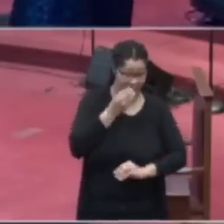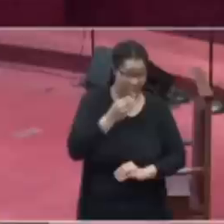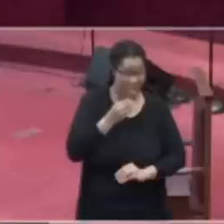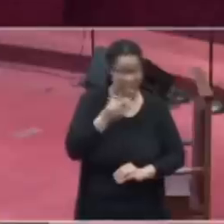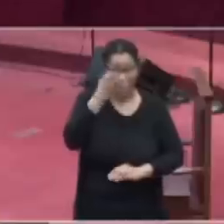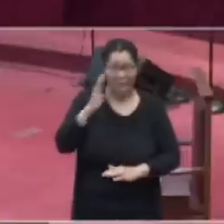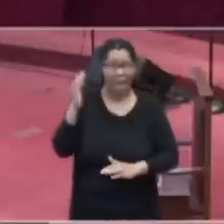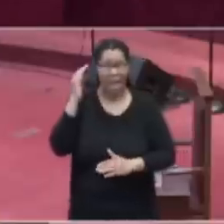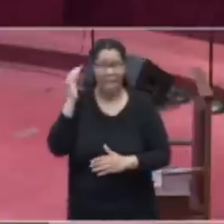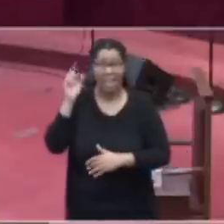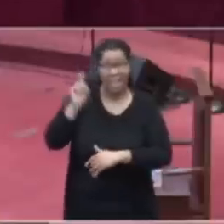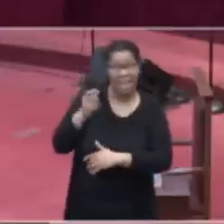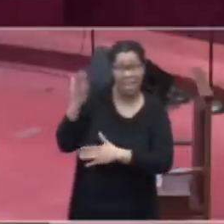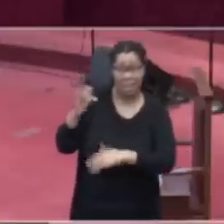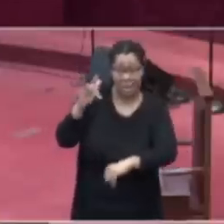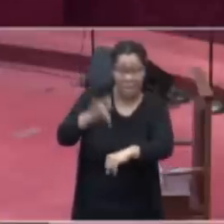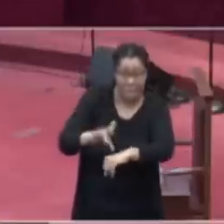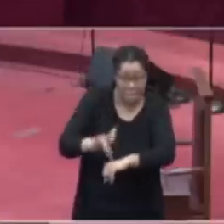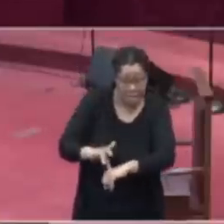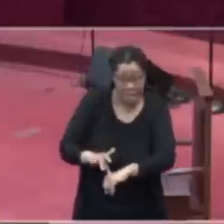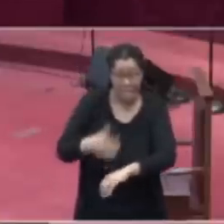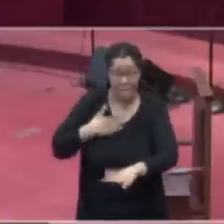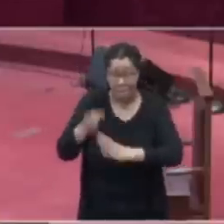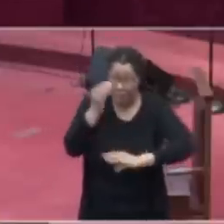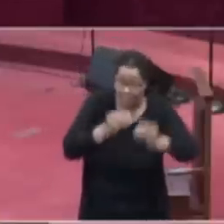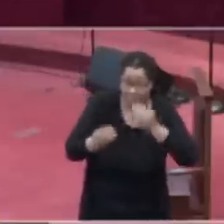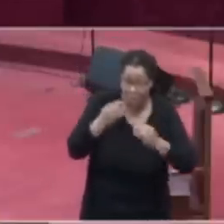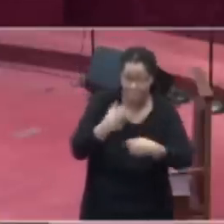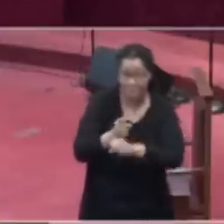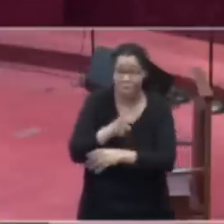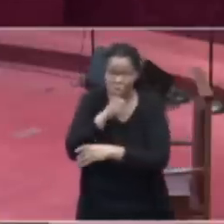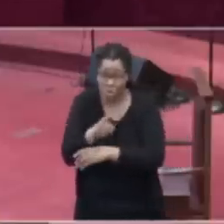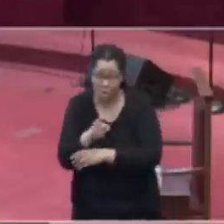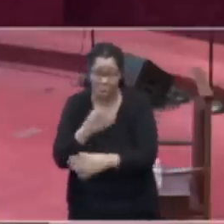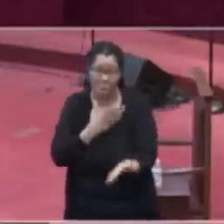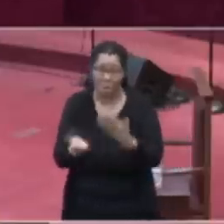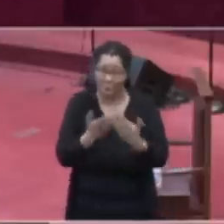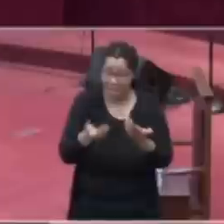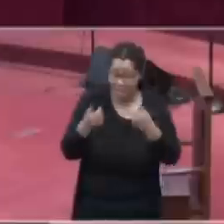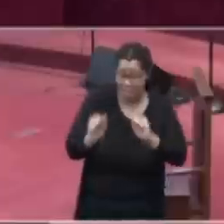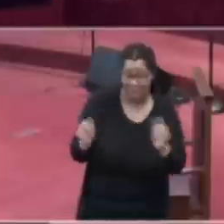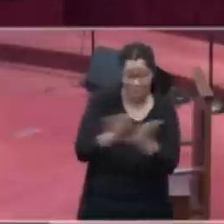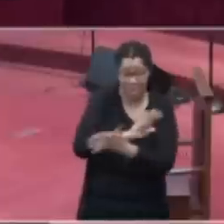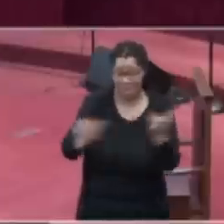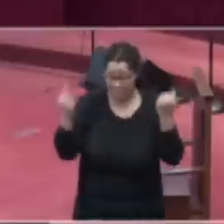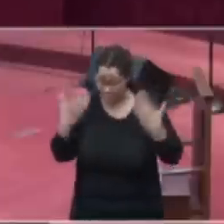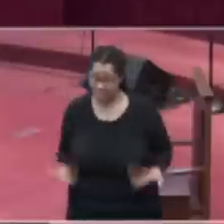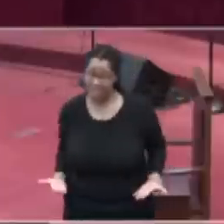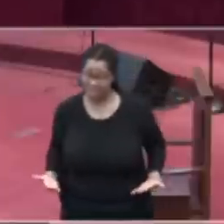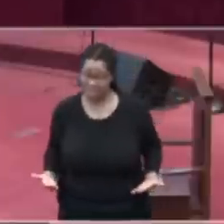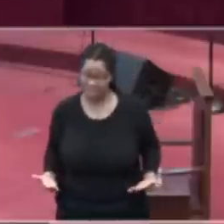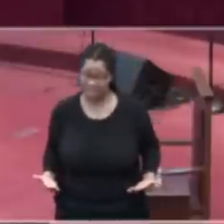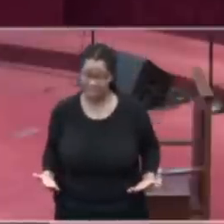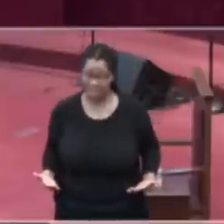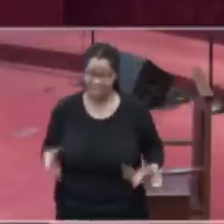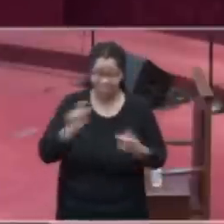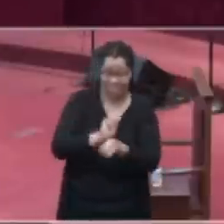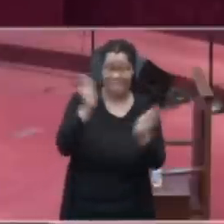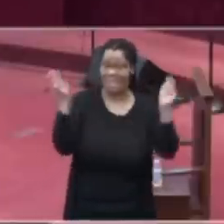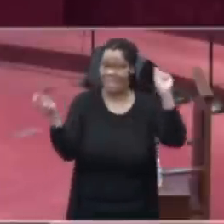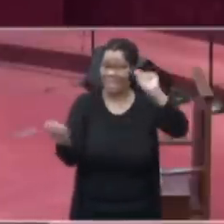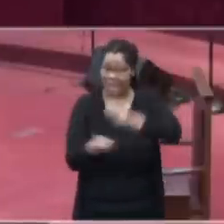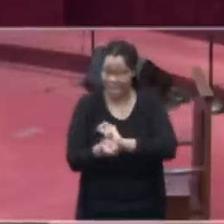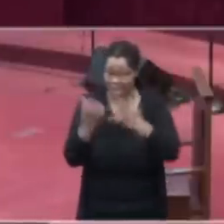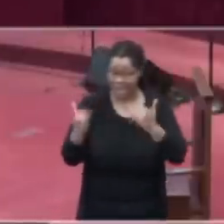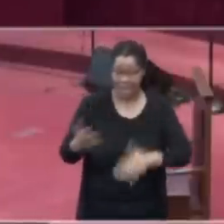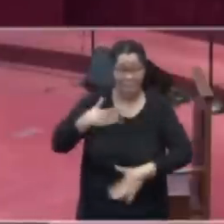you to stick your hand in my life and make sure that what was meant for my demise is transformed for